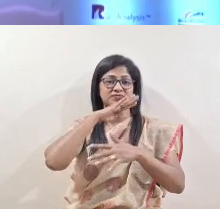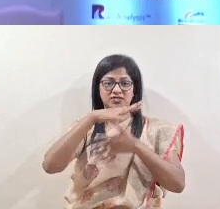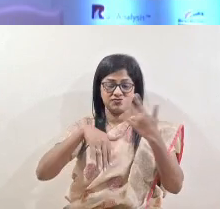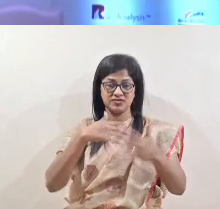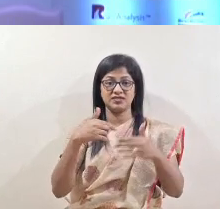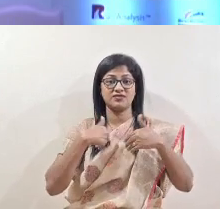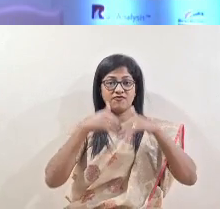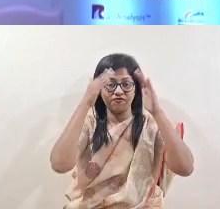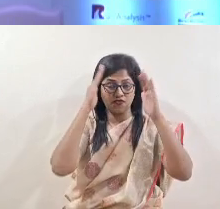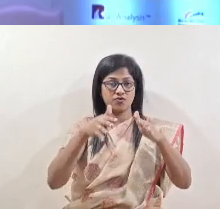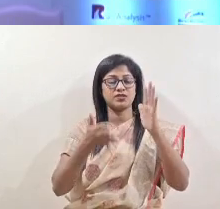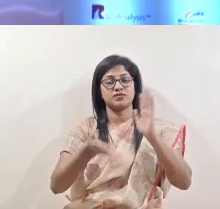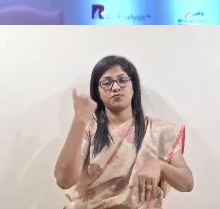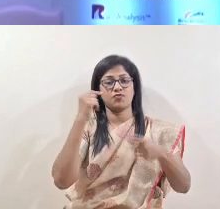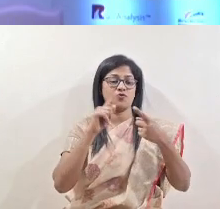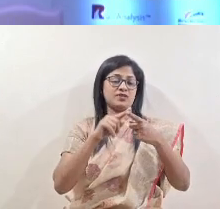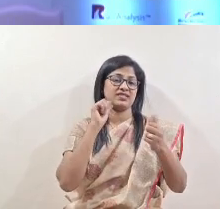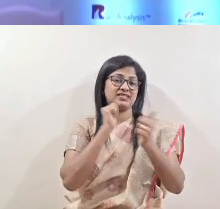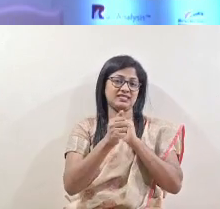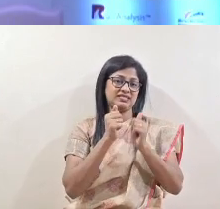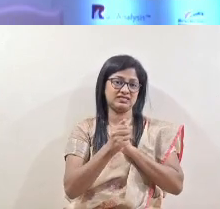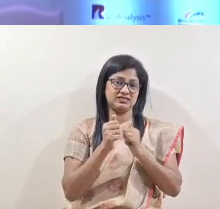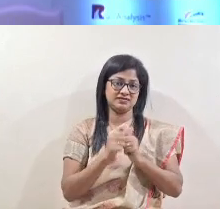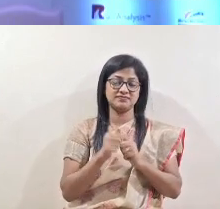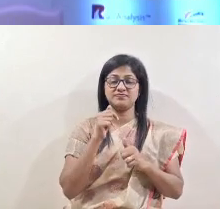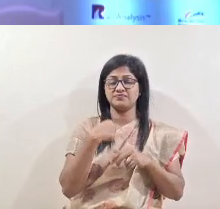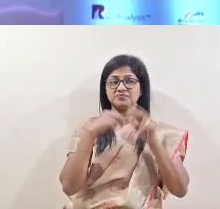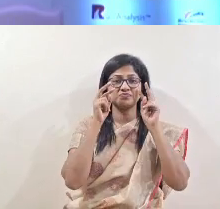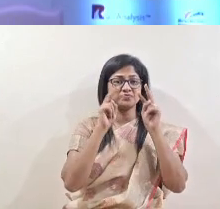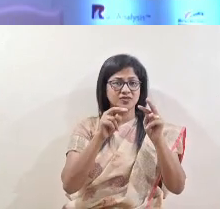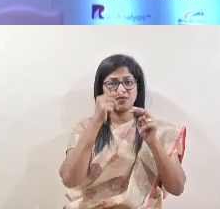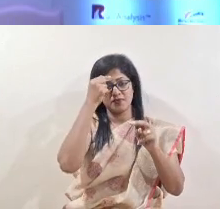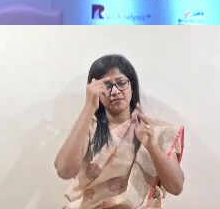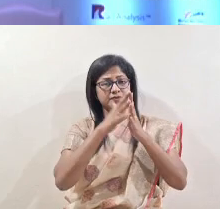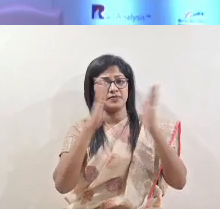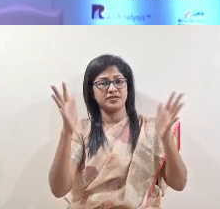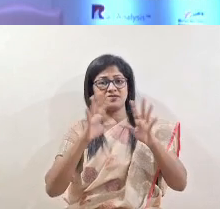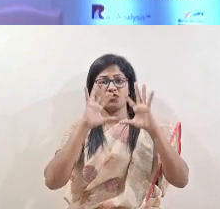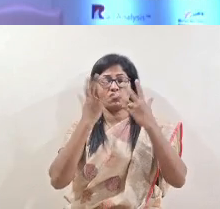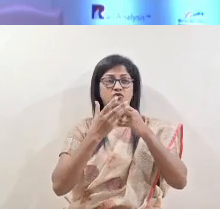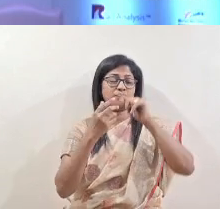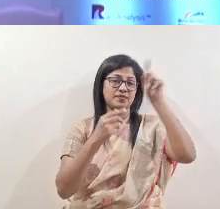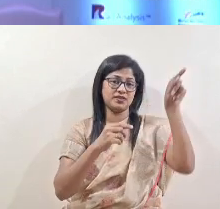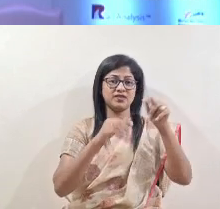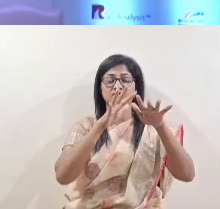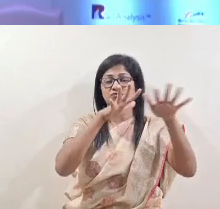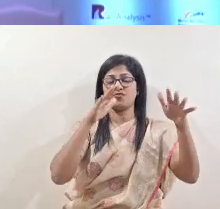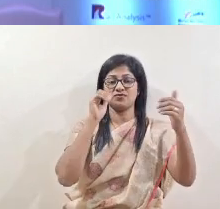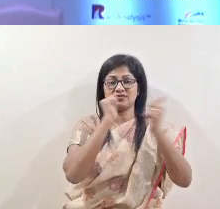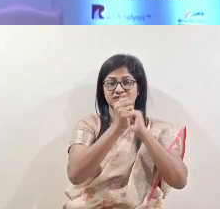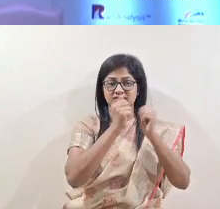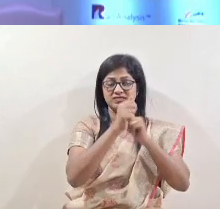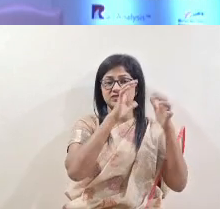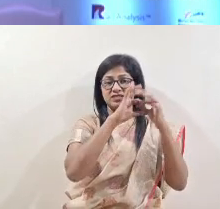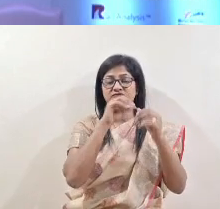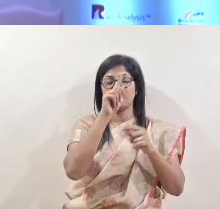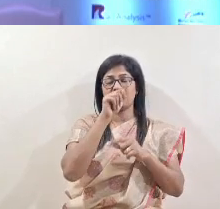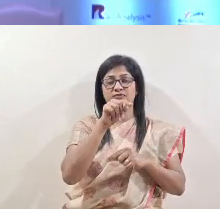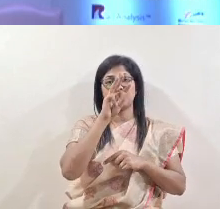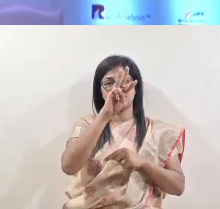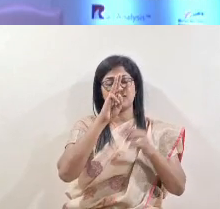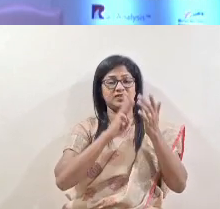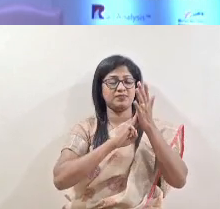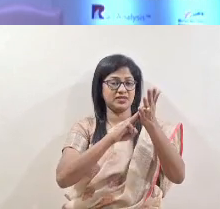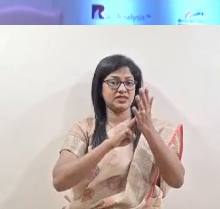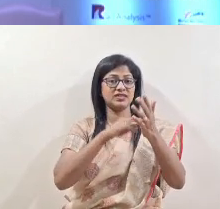only. So let's take a look at how big the problem is. So talking globally, road traffic crashes are causing 1.35